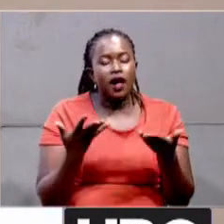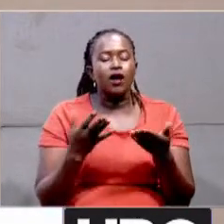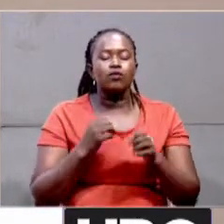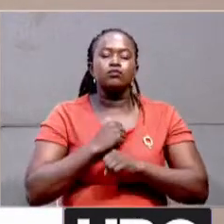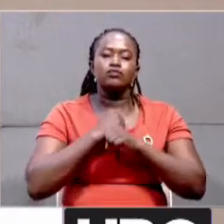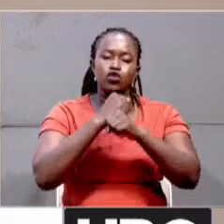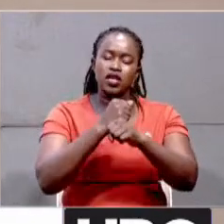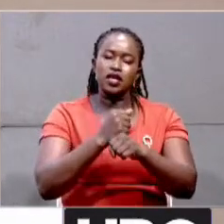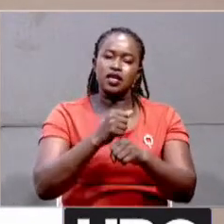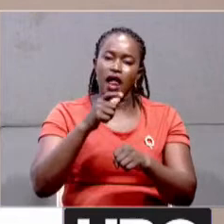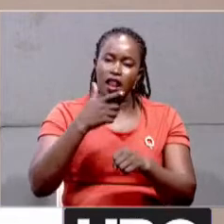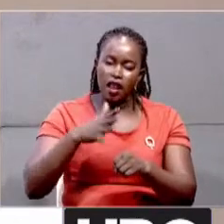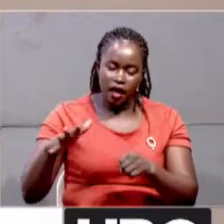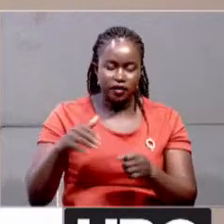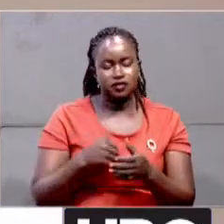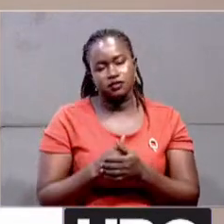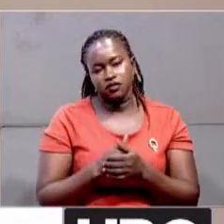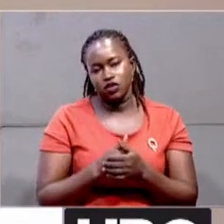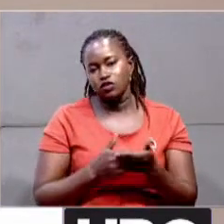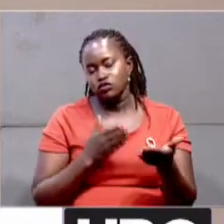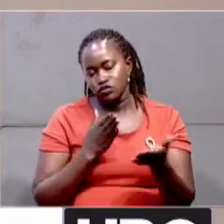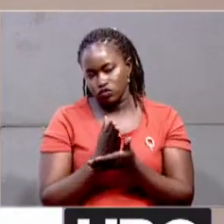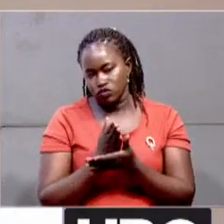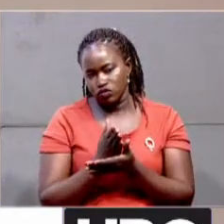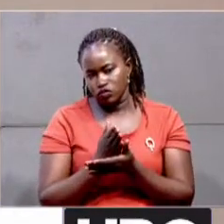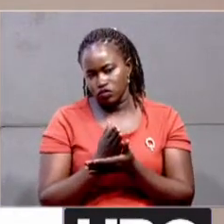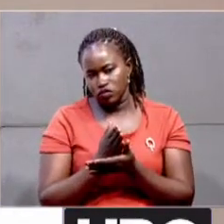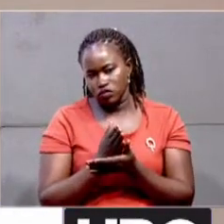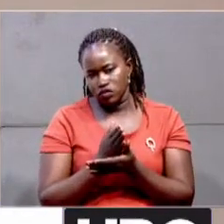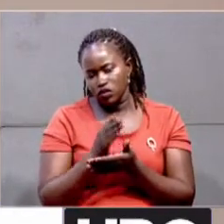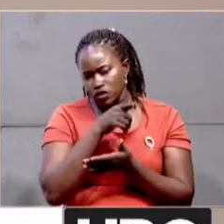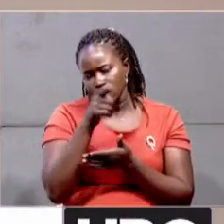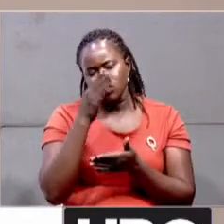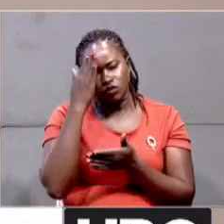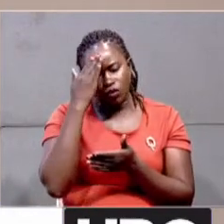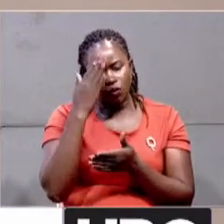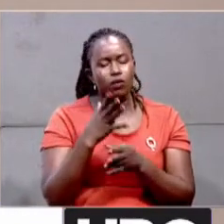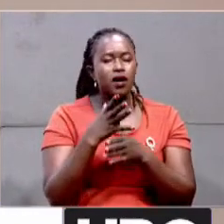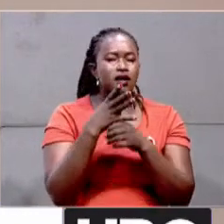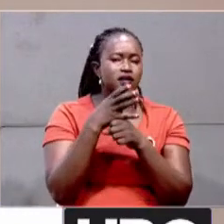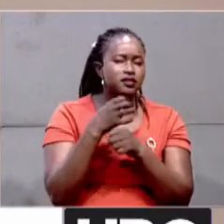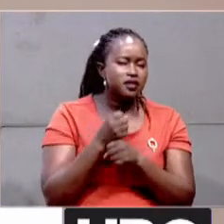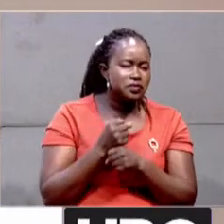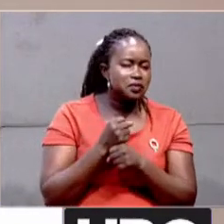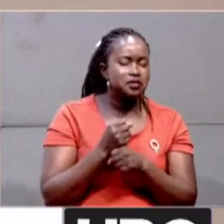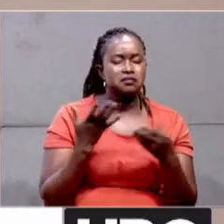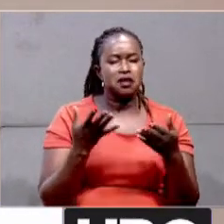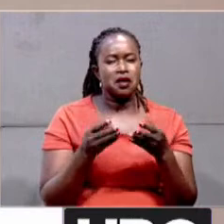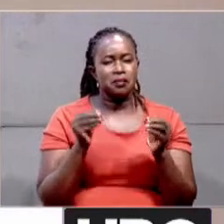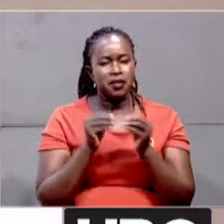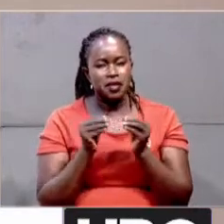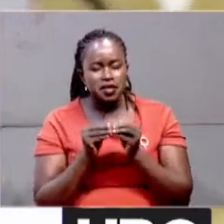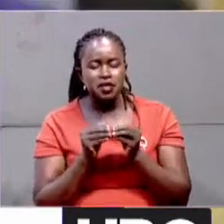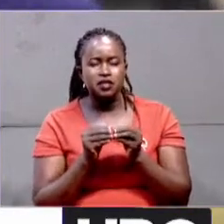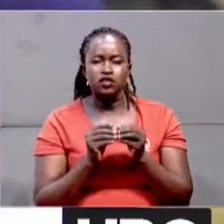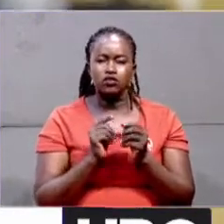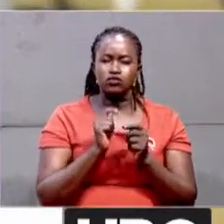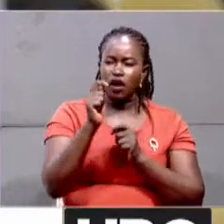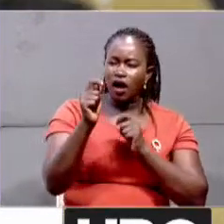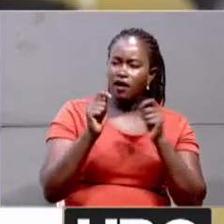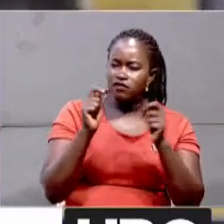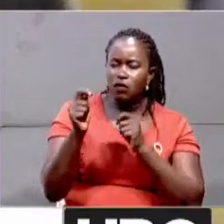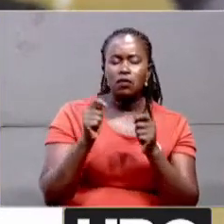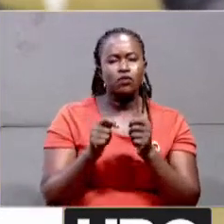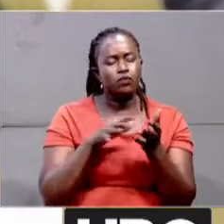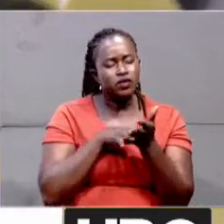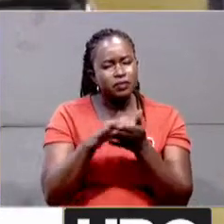lakes. Really. You know, these organizations, these meetings, these travels, they take a lot of our